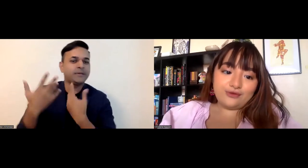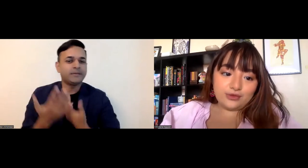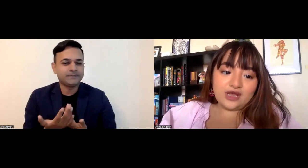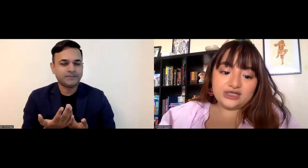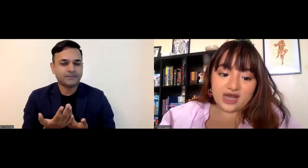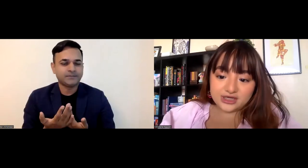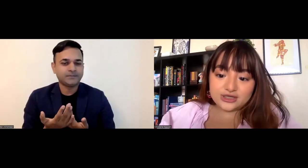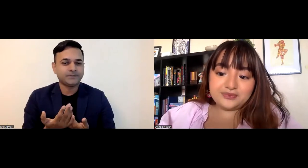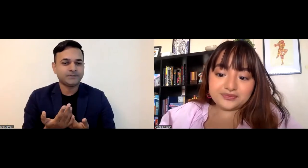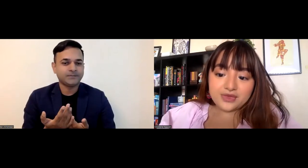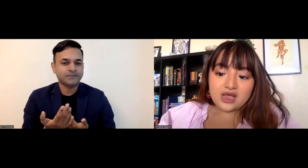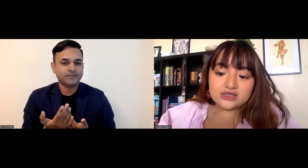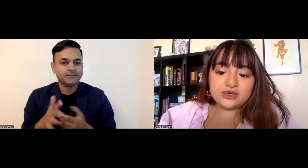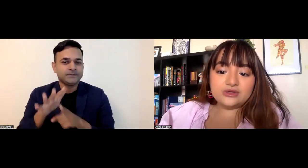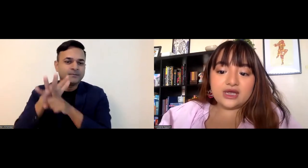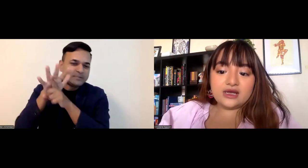or informal education.